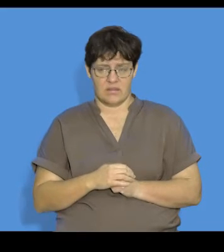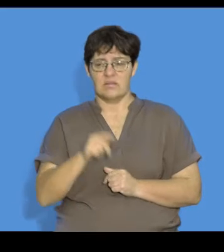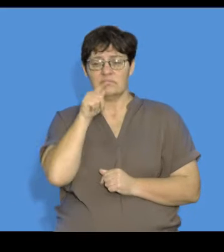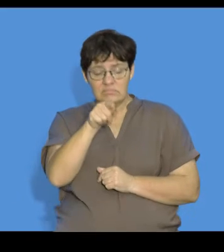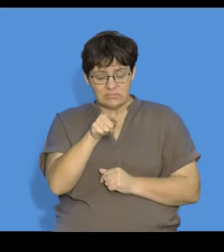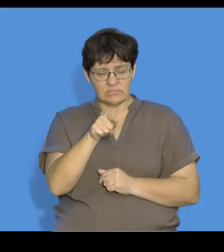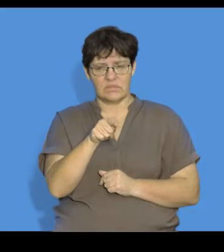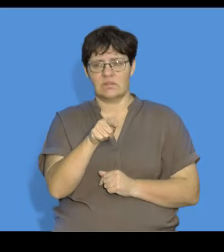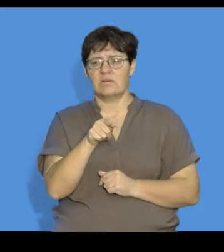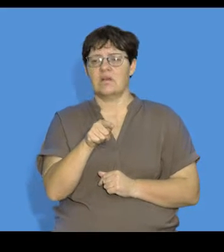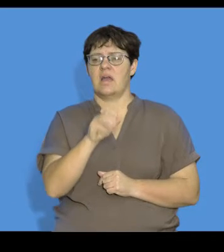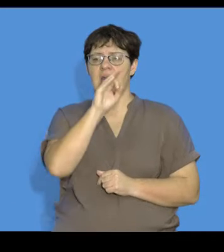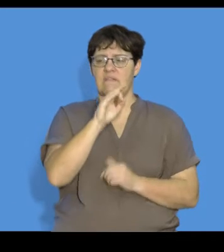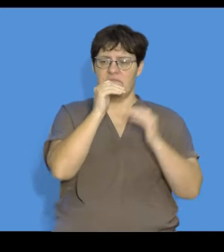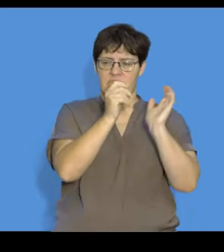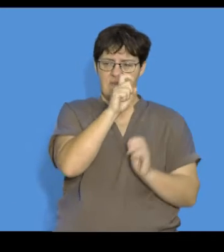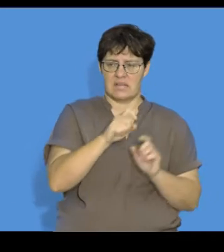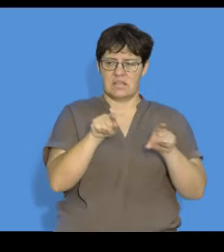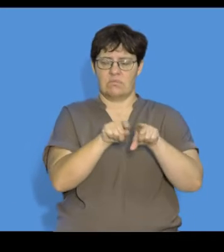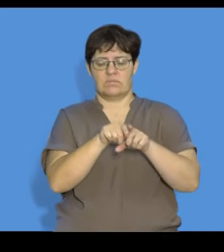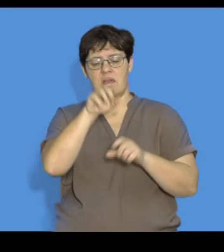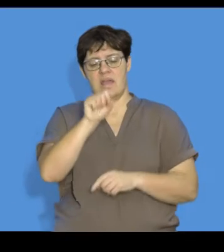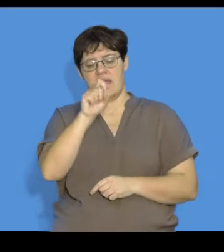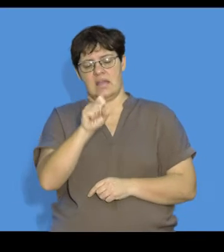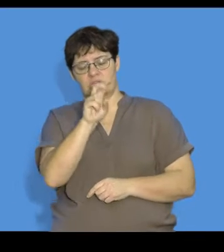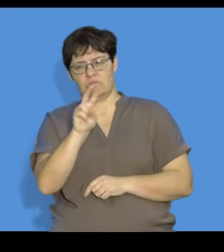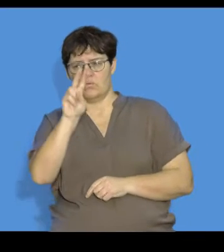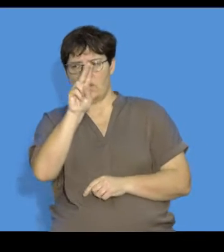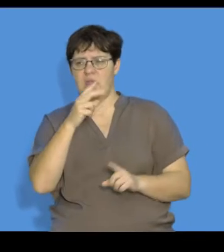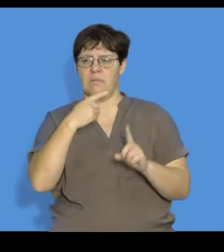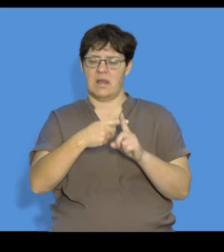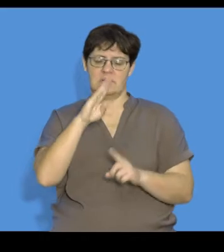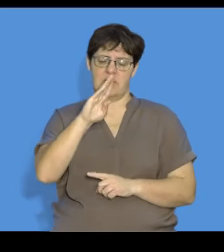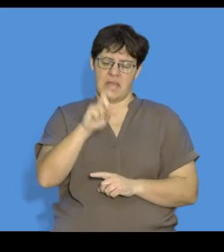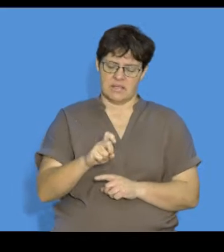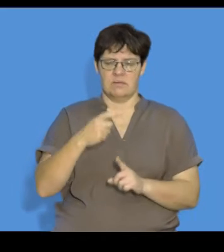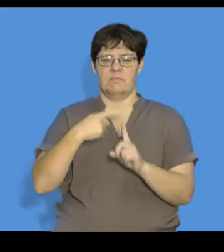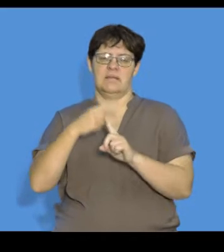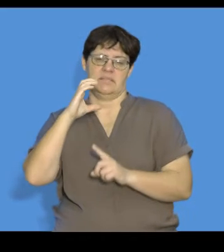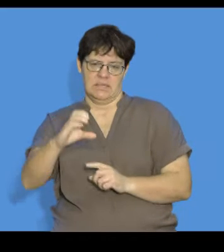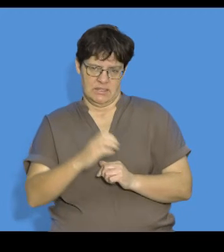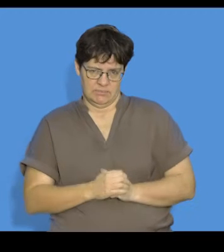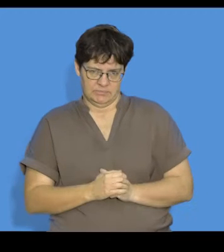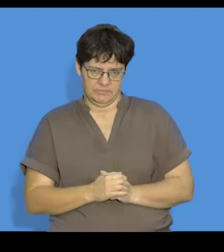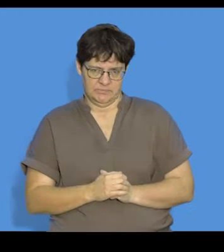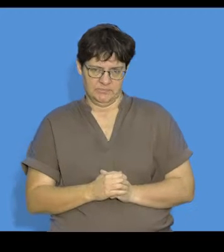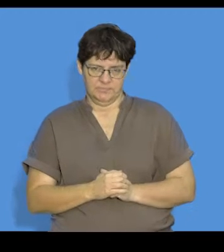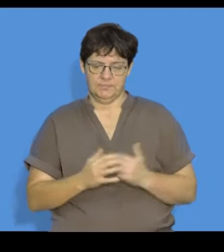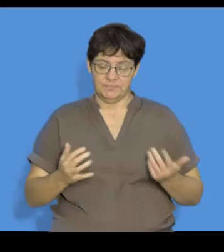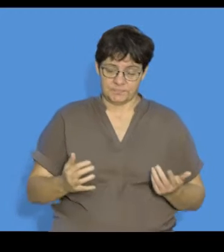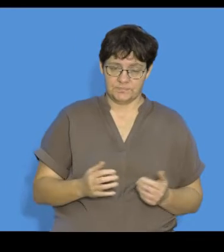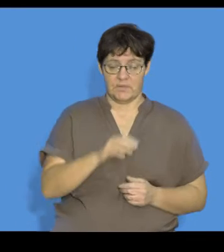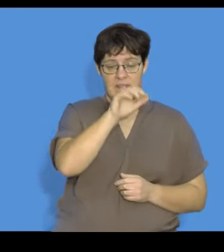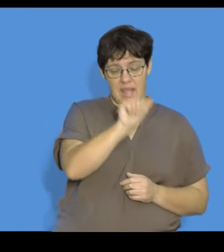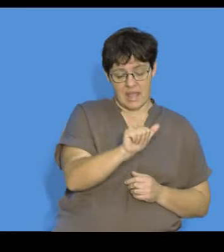a function of the form f of x is equals to ax squared plus bx plus c, where